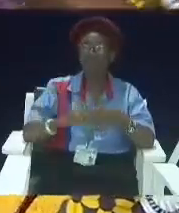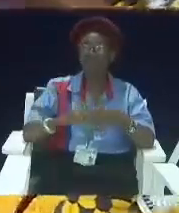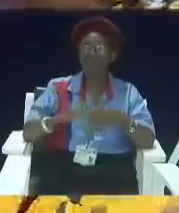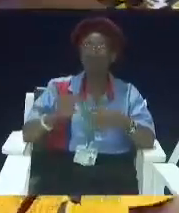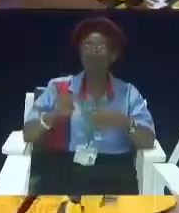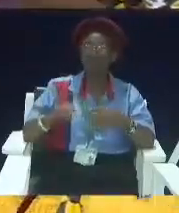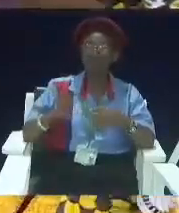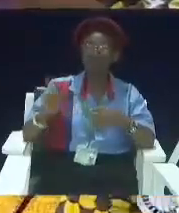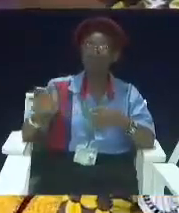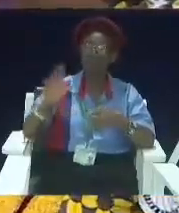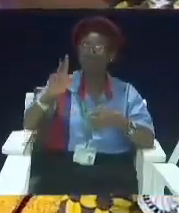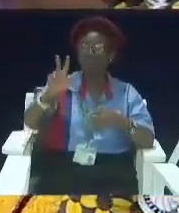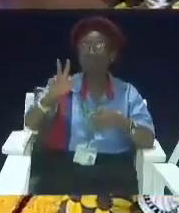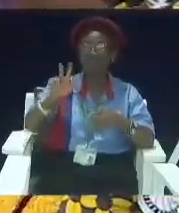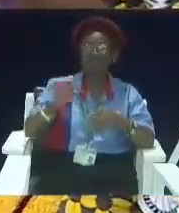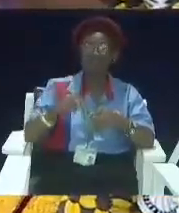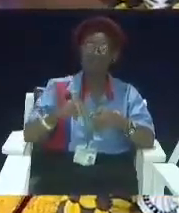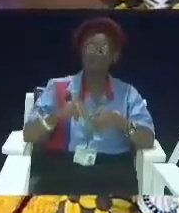to